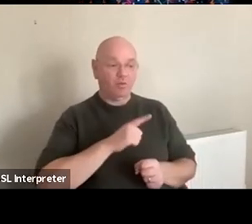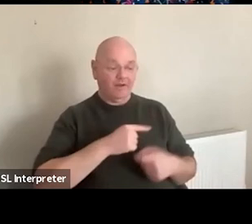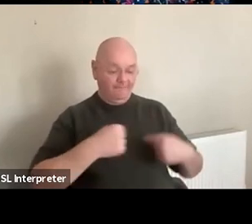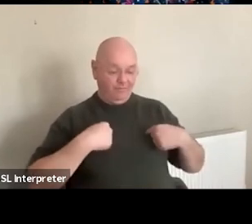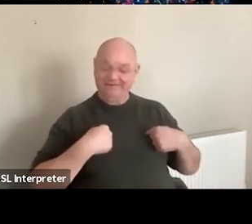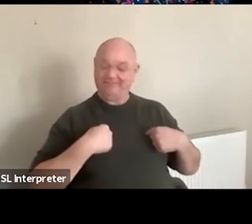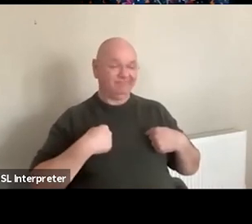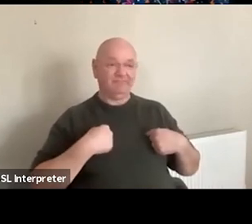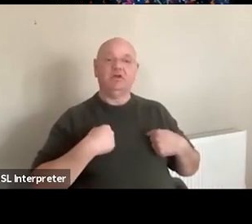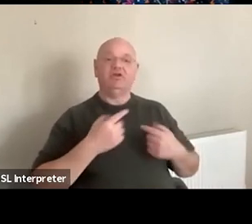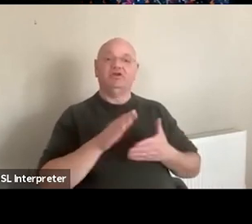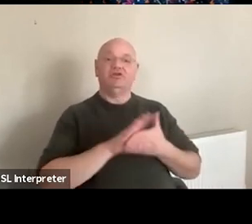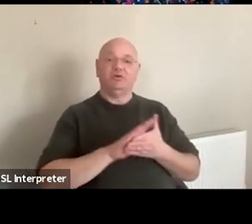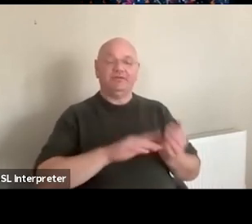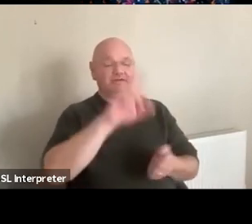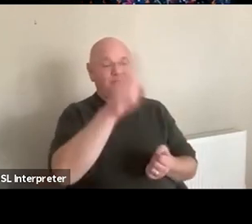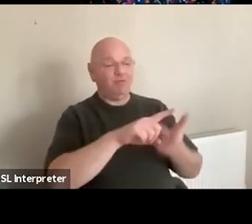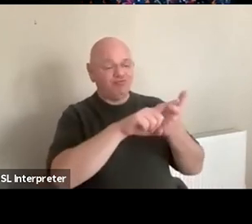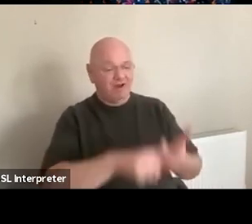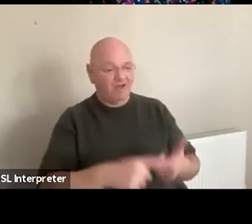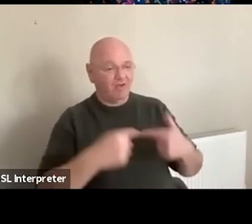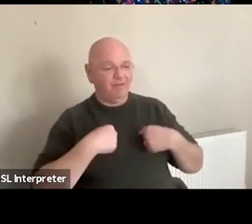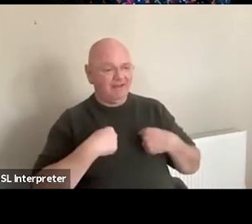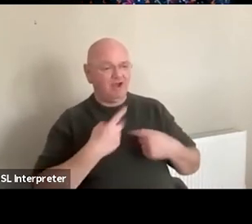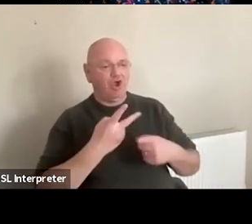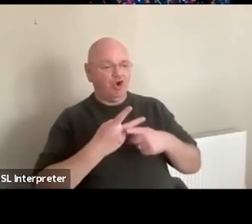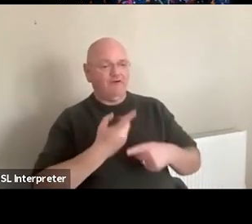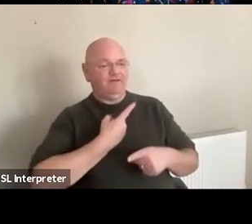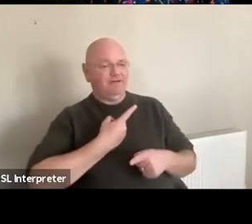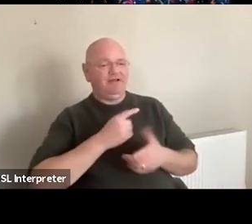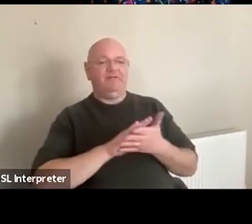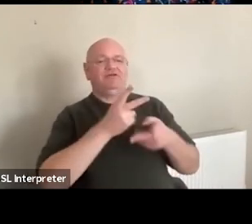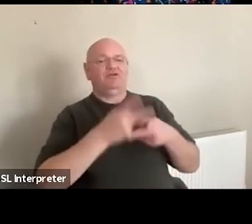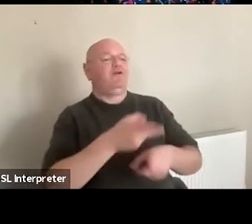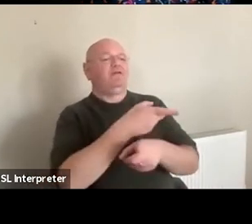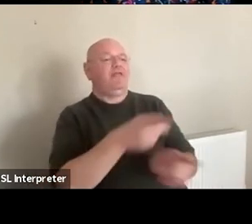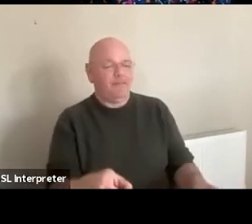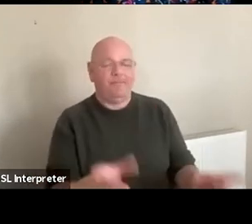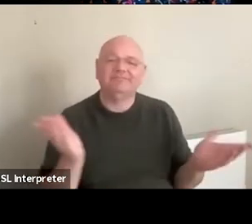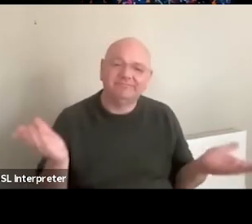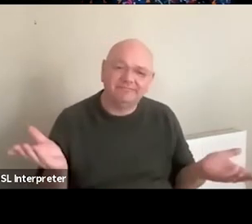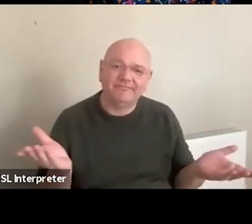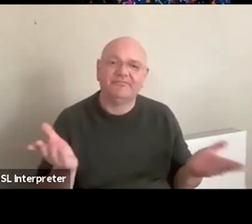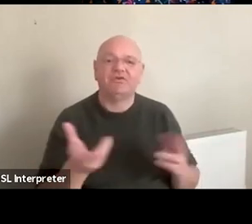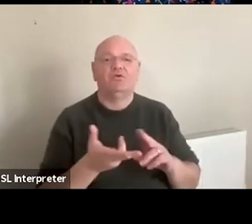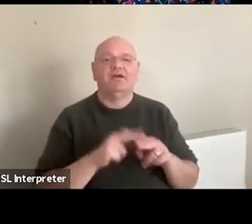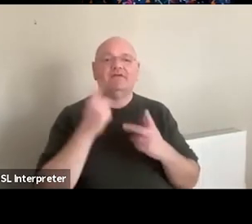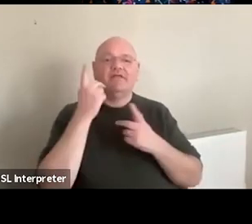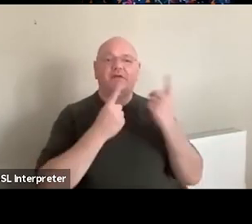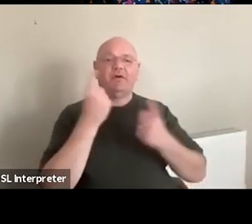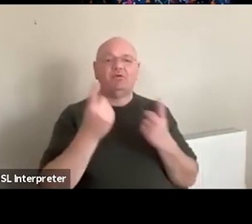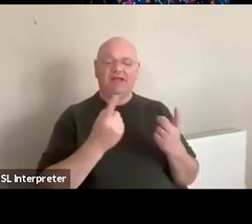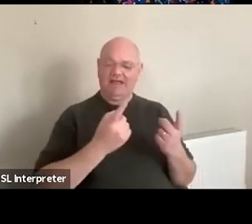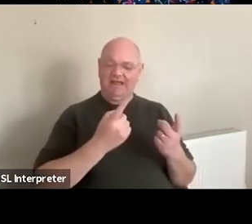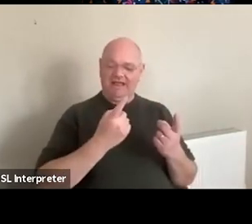who rely on, the people who I'm accountable to, the communities that I'm accountable to. So when I think about how an individual